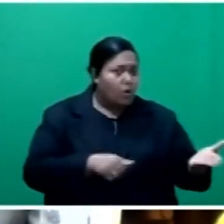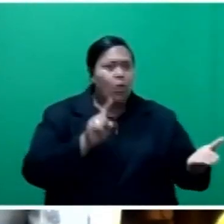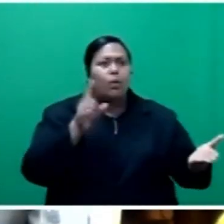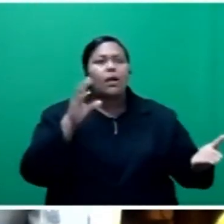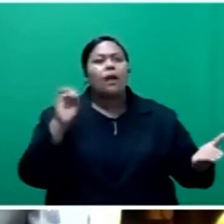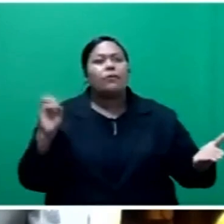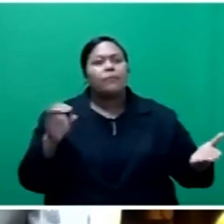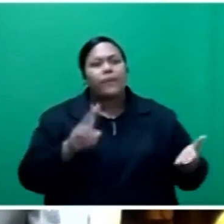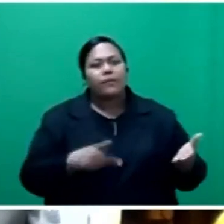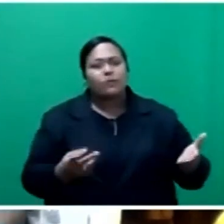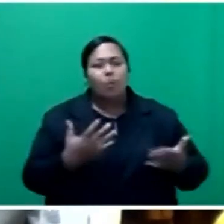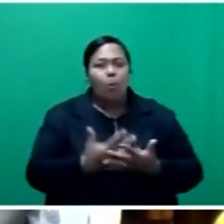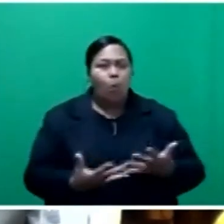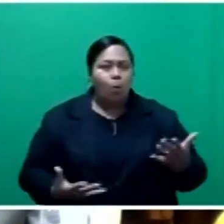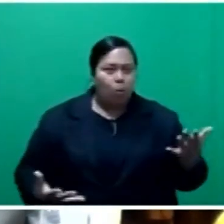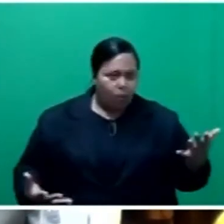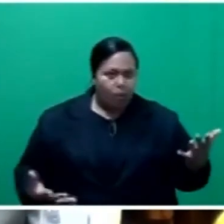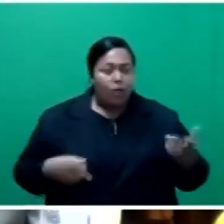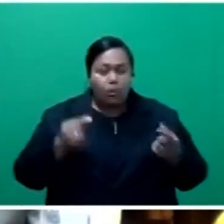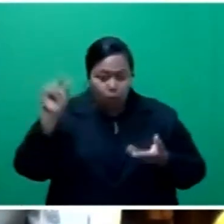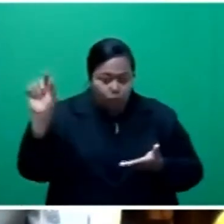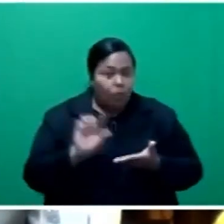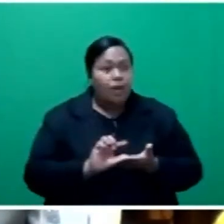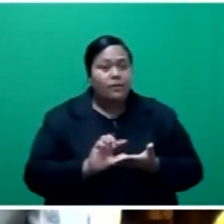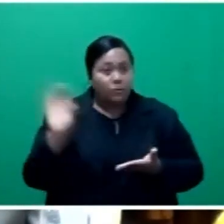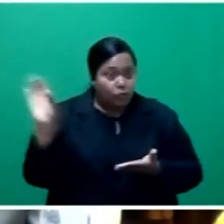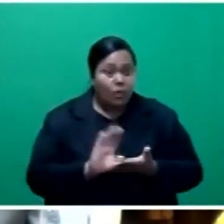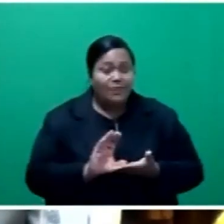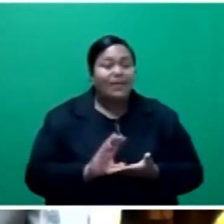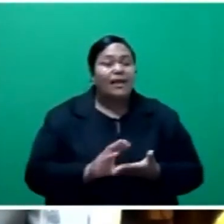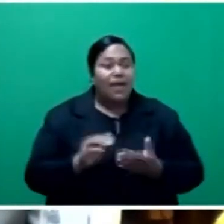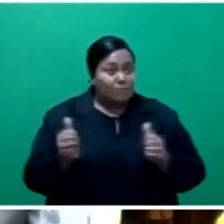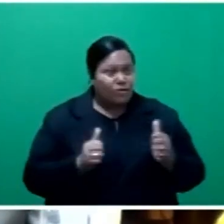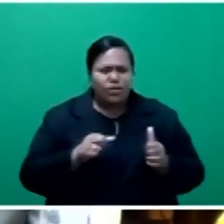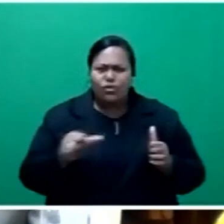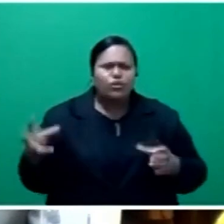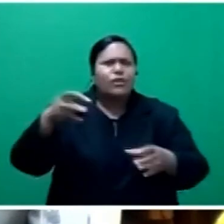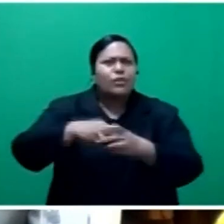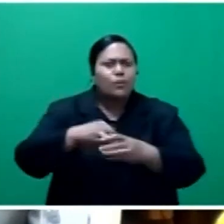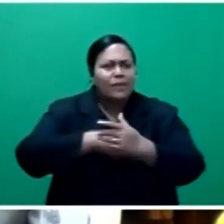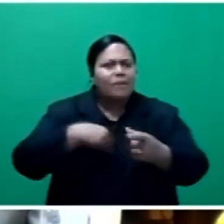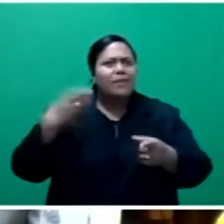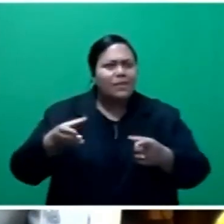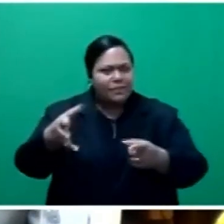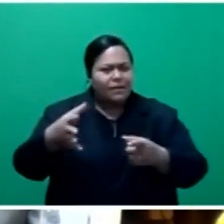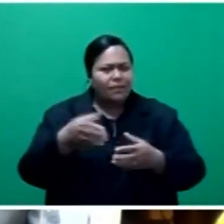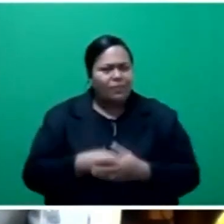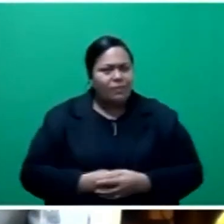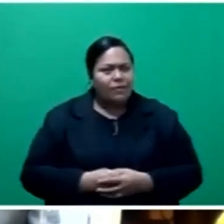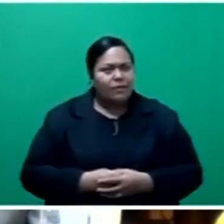long. Issues such as grant administration that should be included in the Ministry's finance manual, underutilization of budgeted